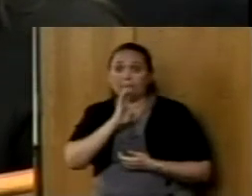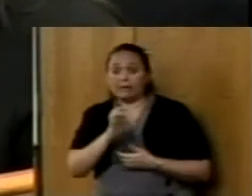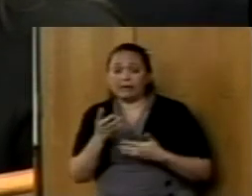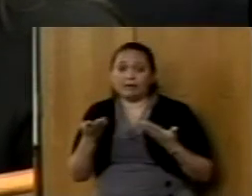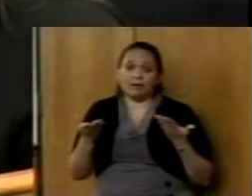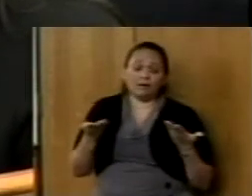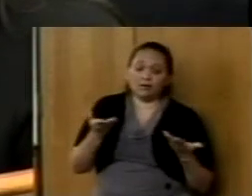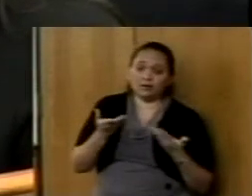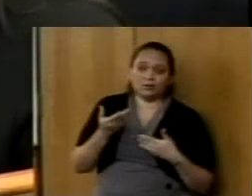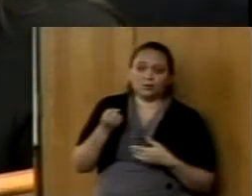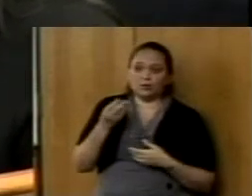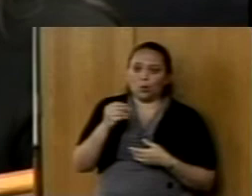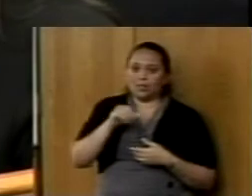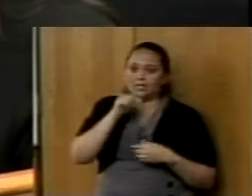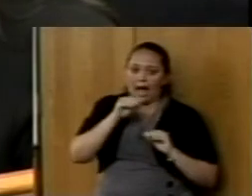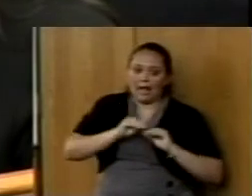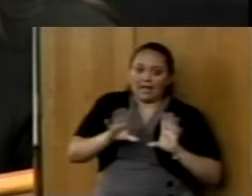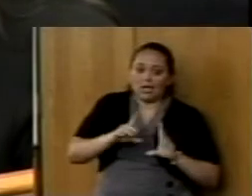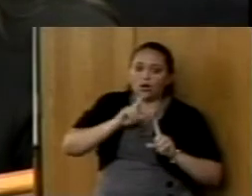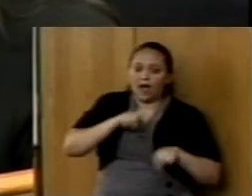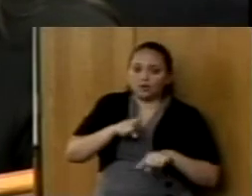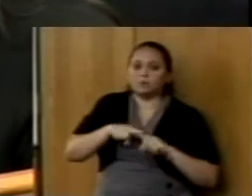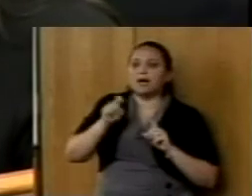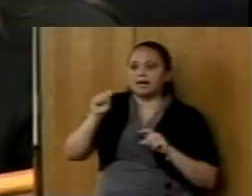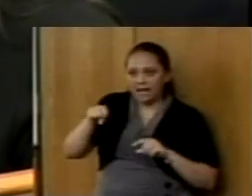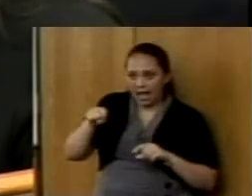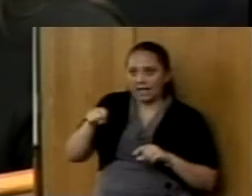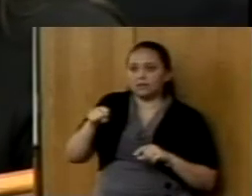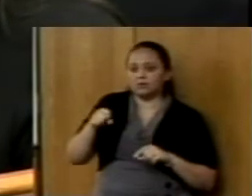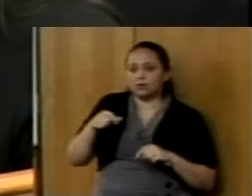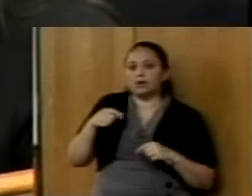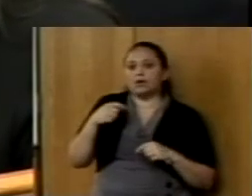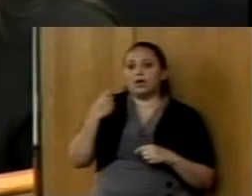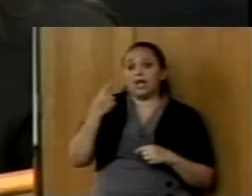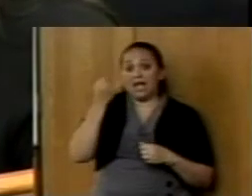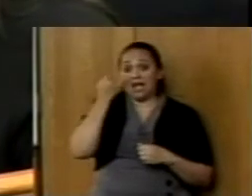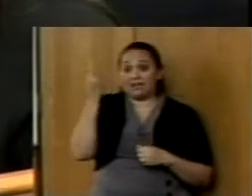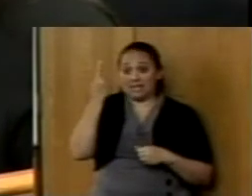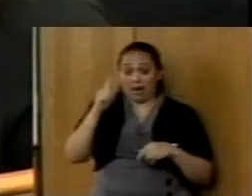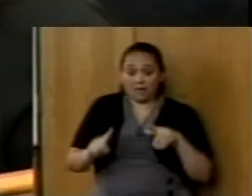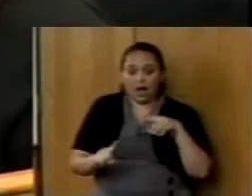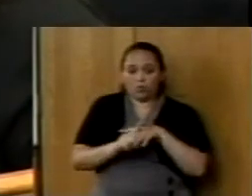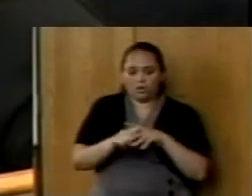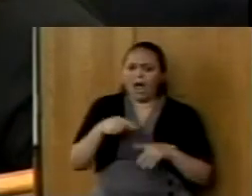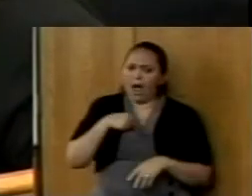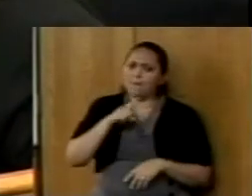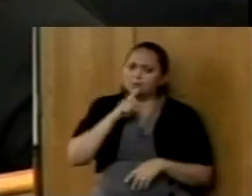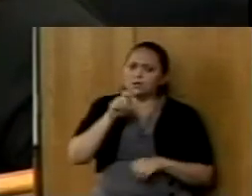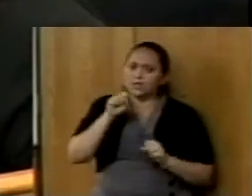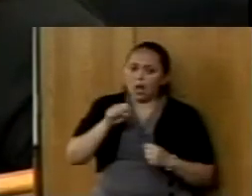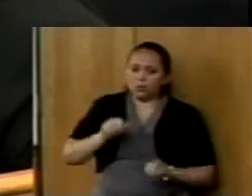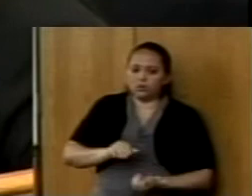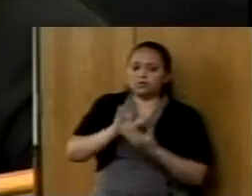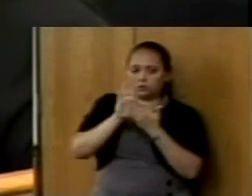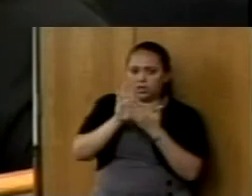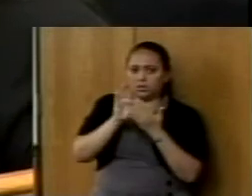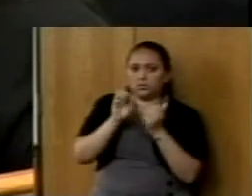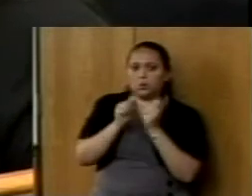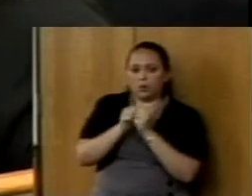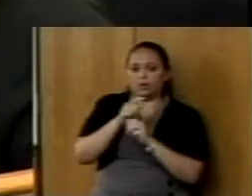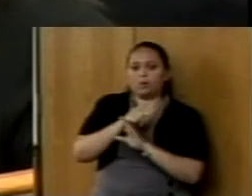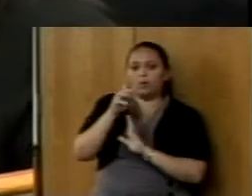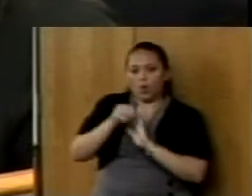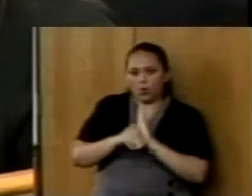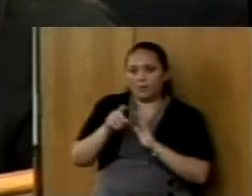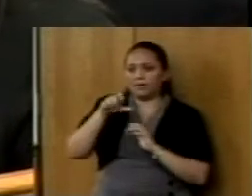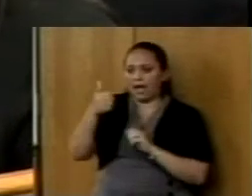So there's not a clear answer. But yes, if there's something that arises, I'm sure that we can address it with the program and with